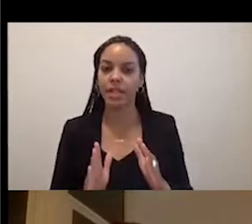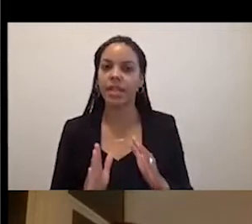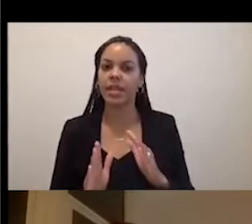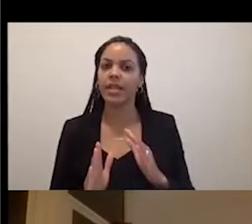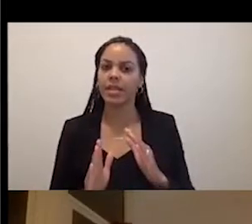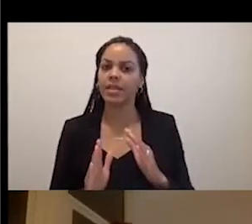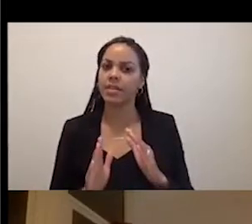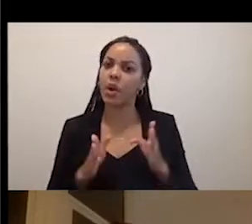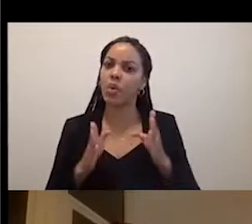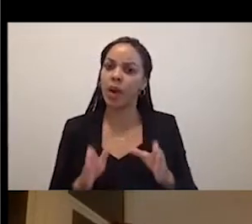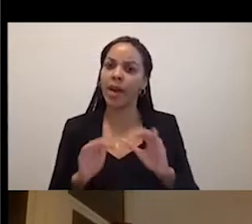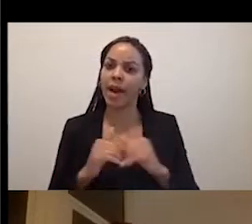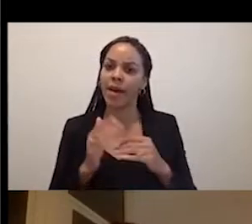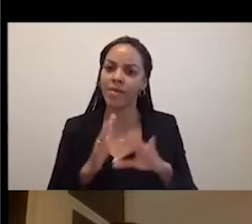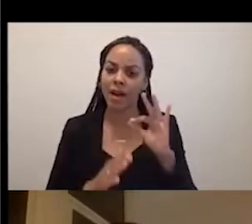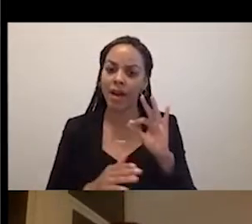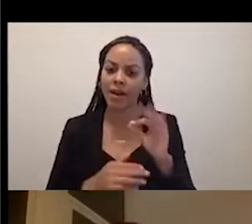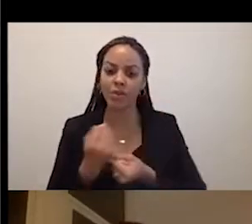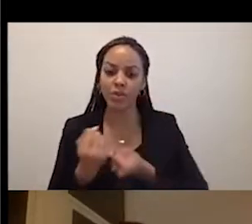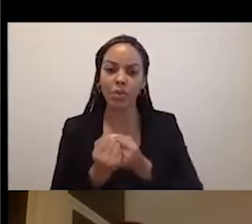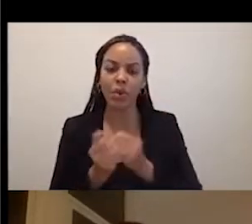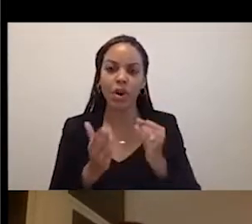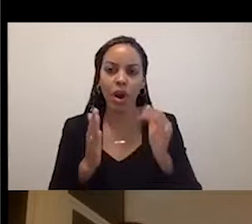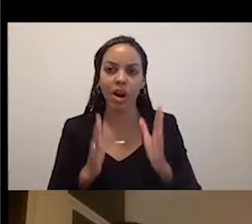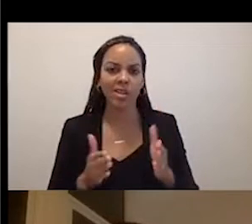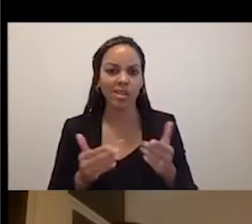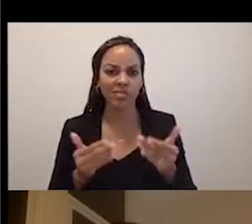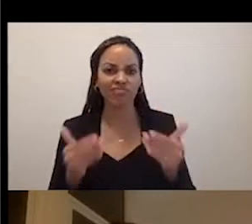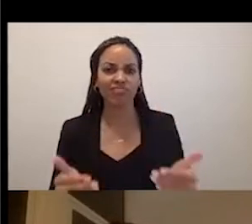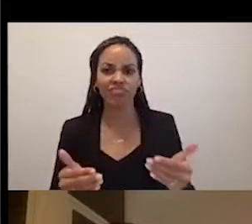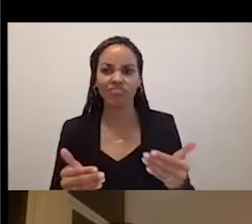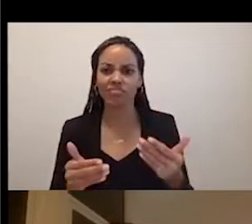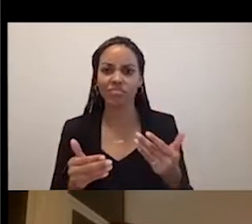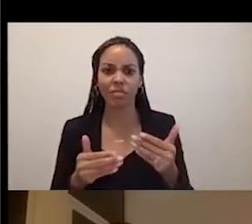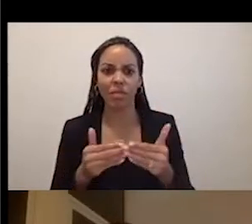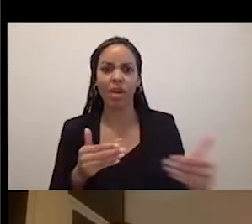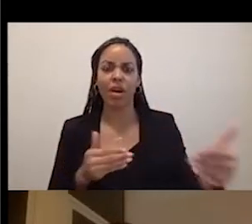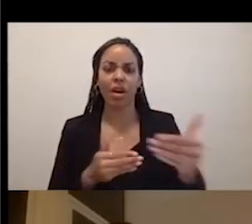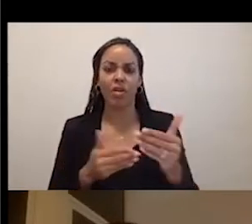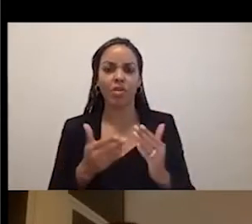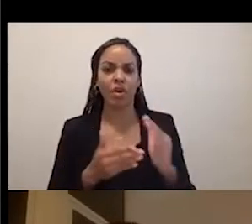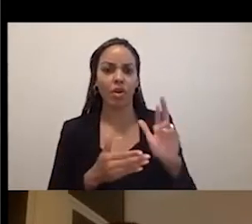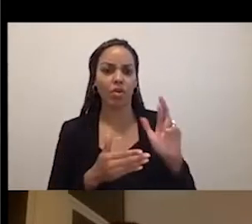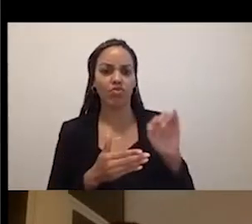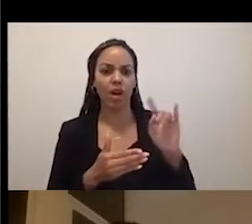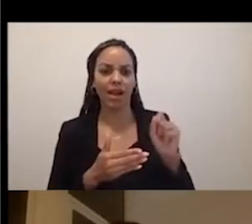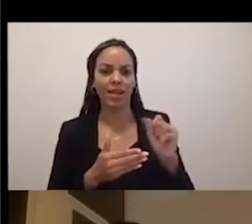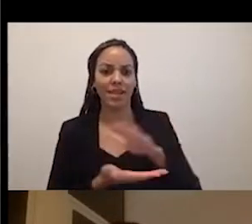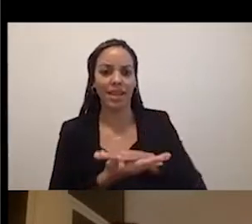find, to support artists to venture out beyond the Rijksacademy into our local environment and to connect